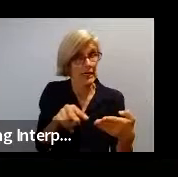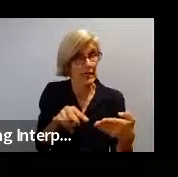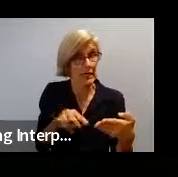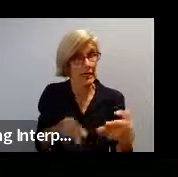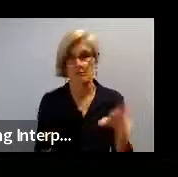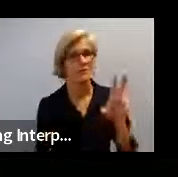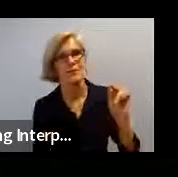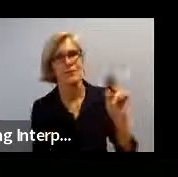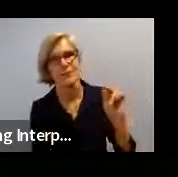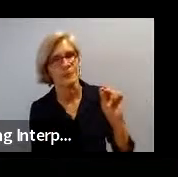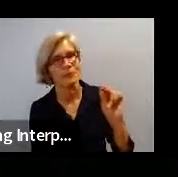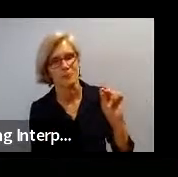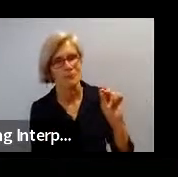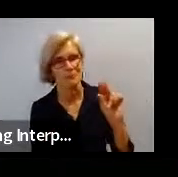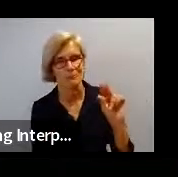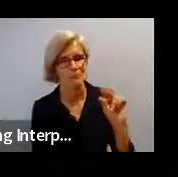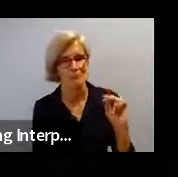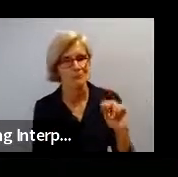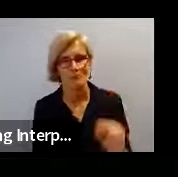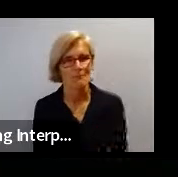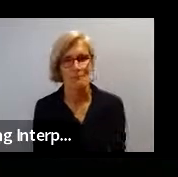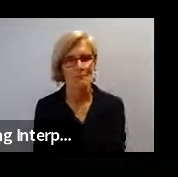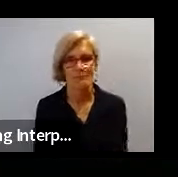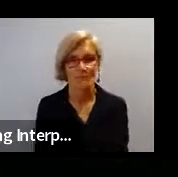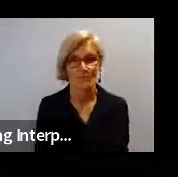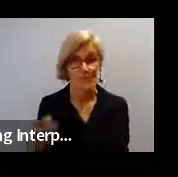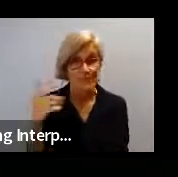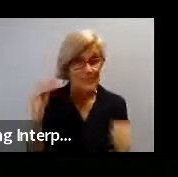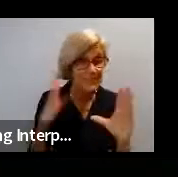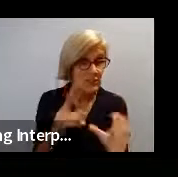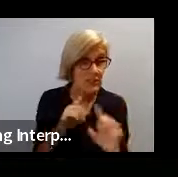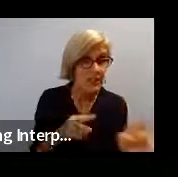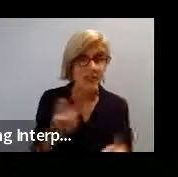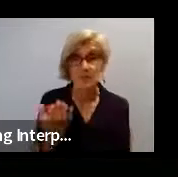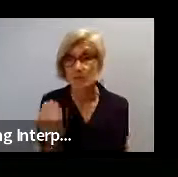No. If a teacher wants to jump in on this one.